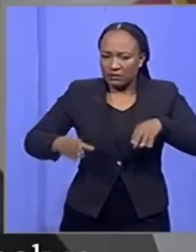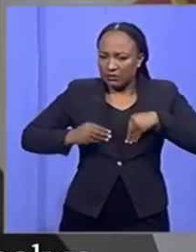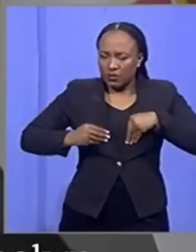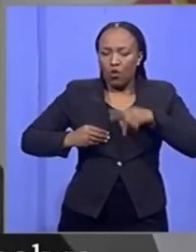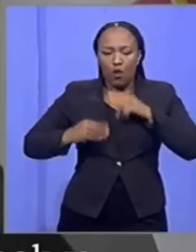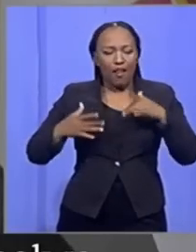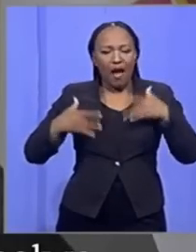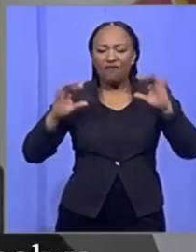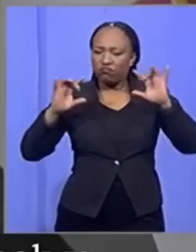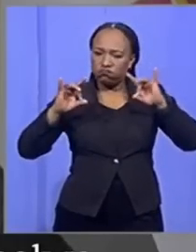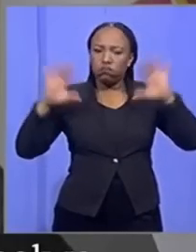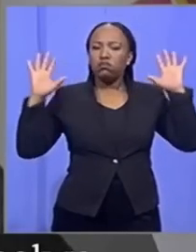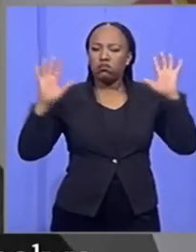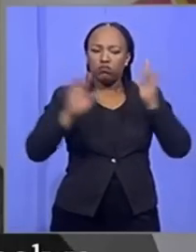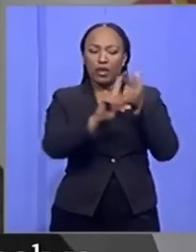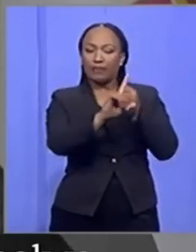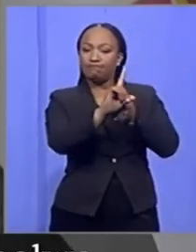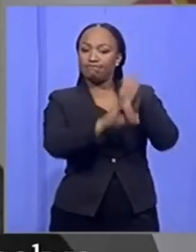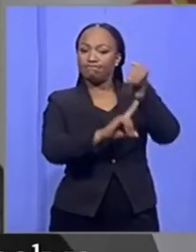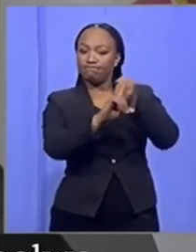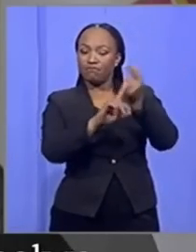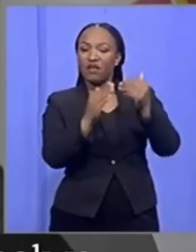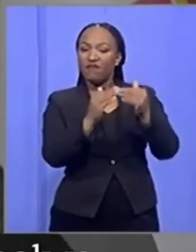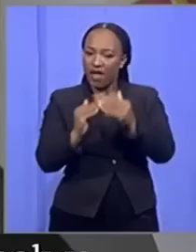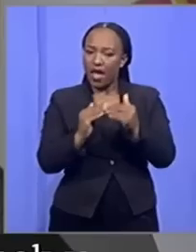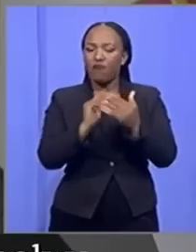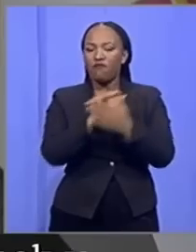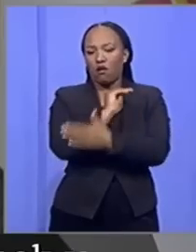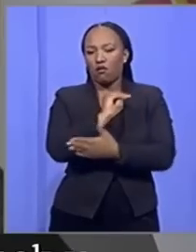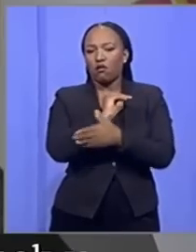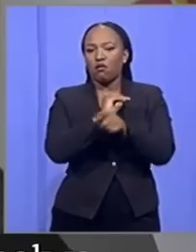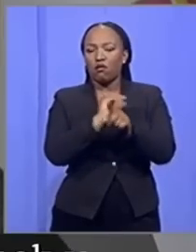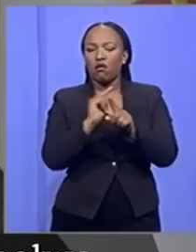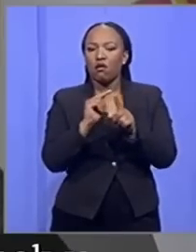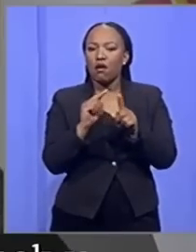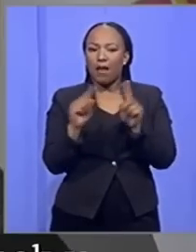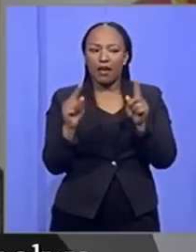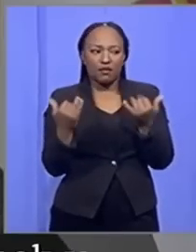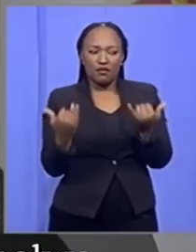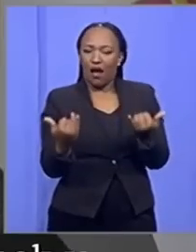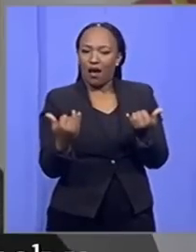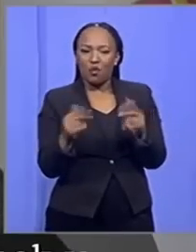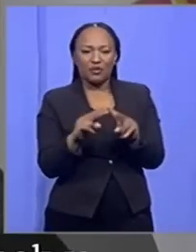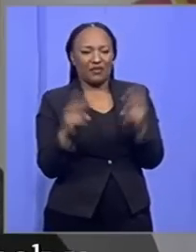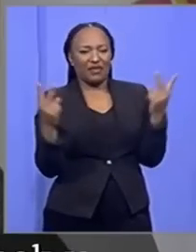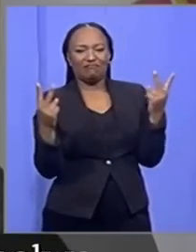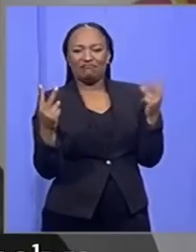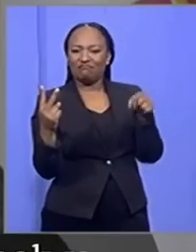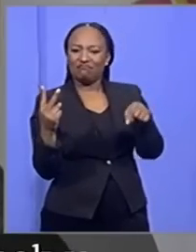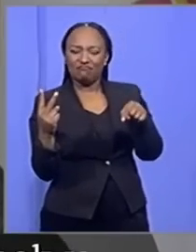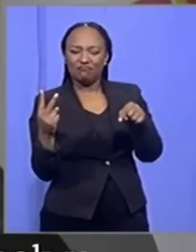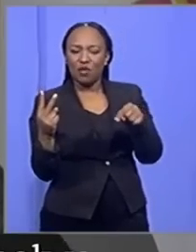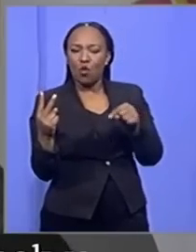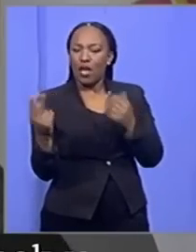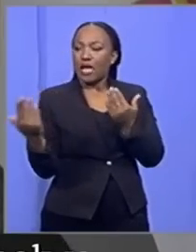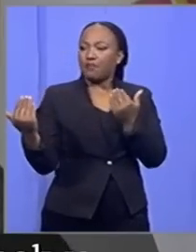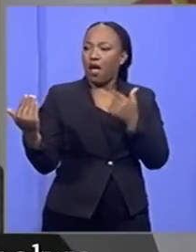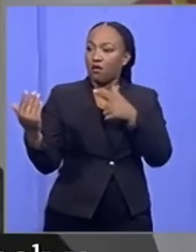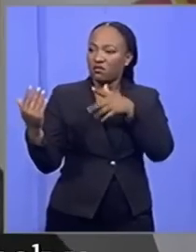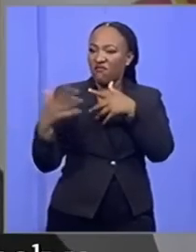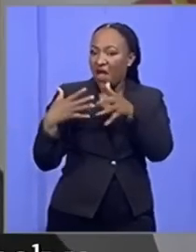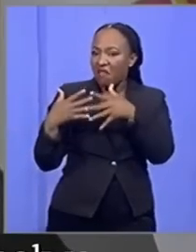justice, and without contrasted today, where there is always an expectation of reward for